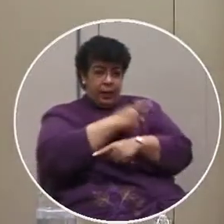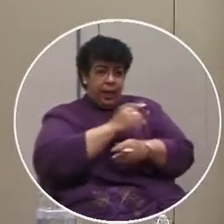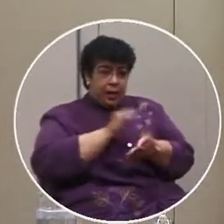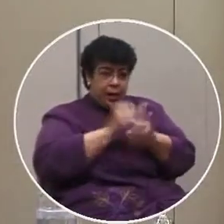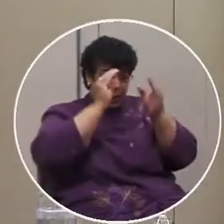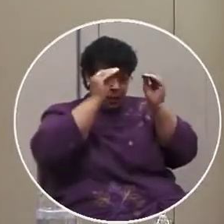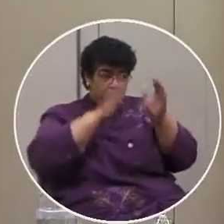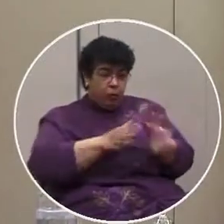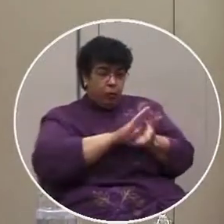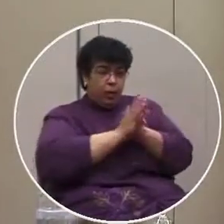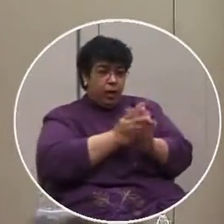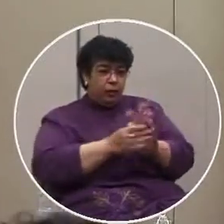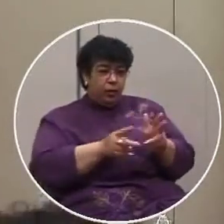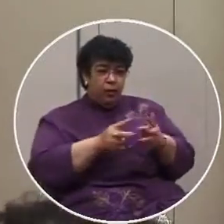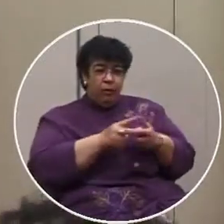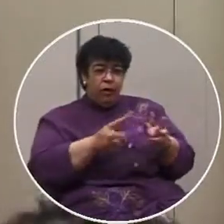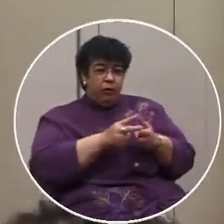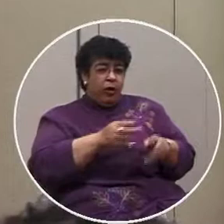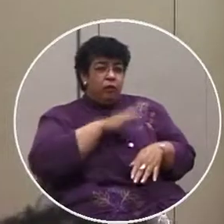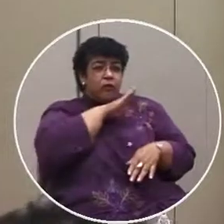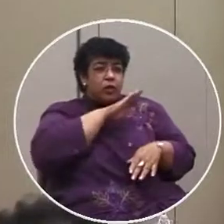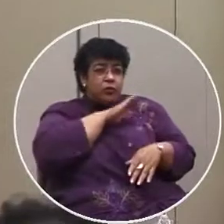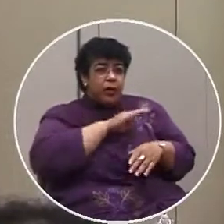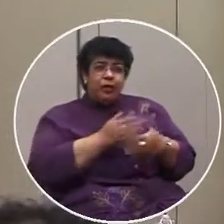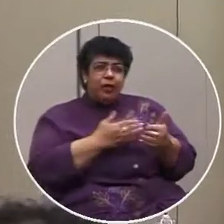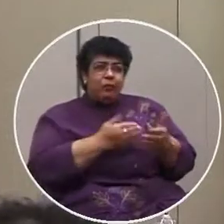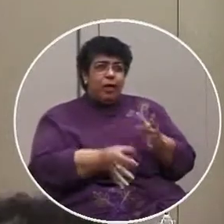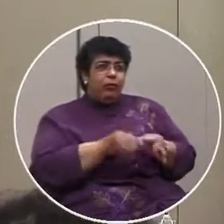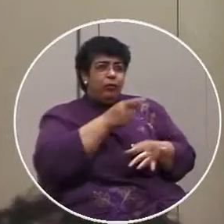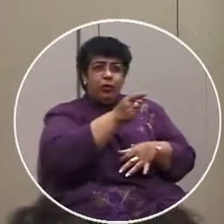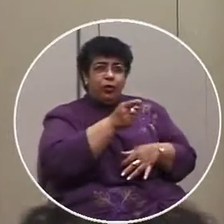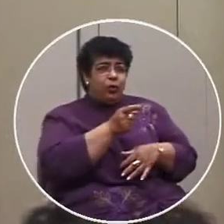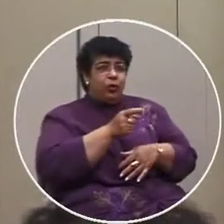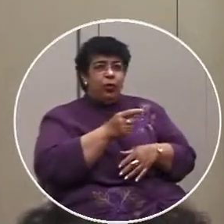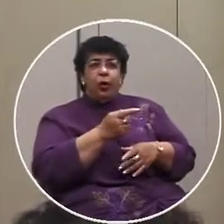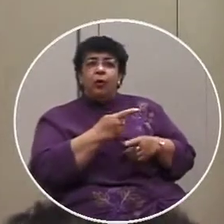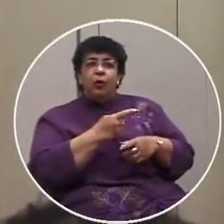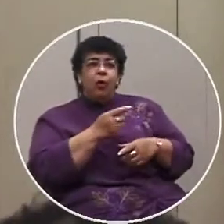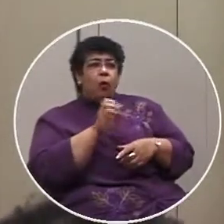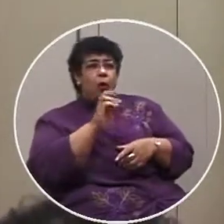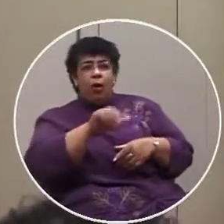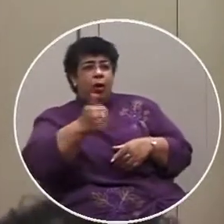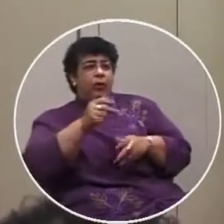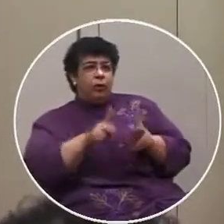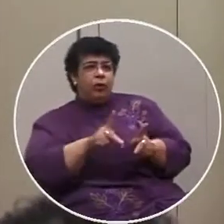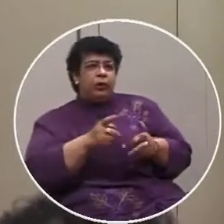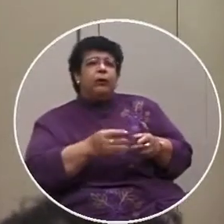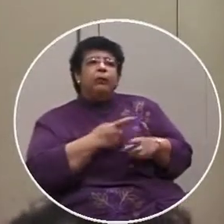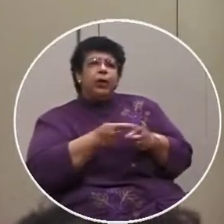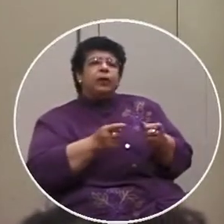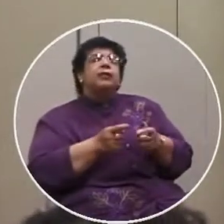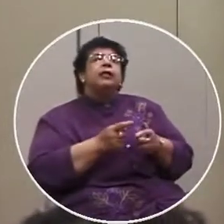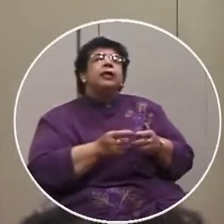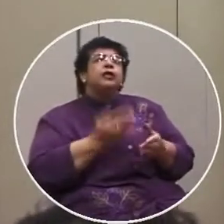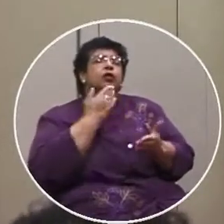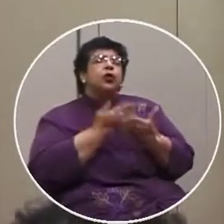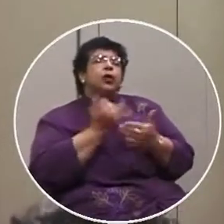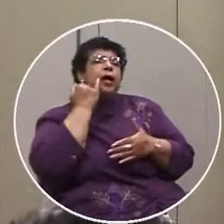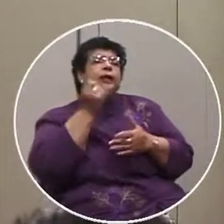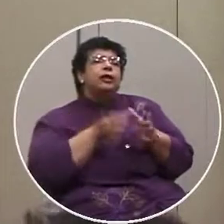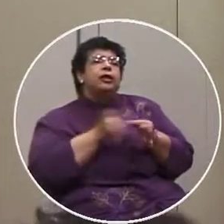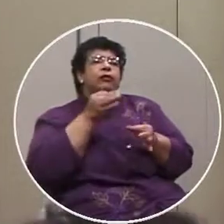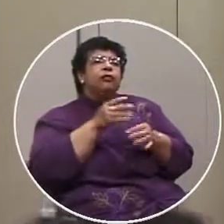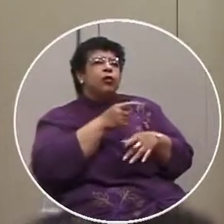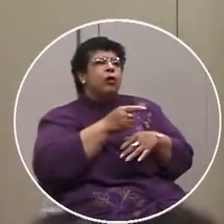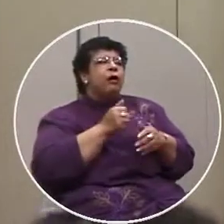us, good idea that your tracking of the experience is going to change what